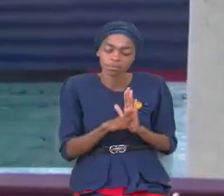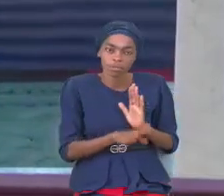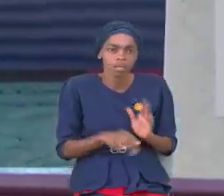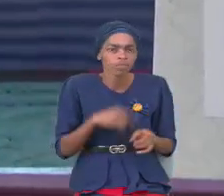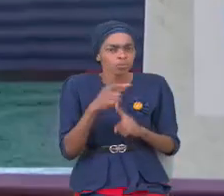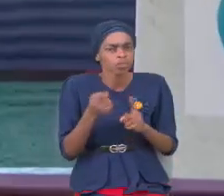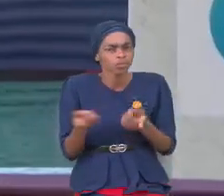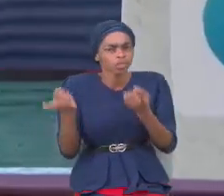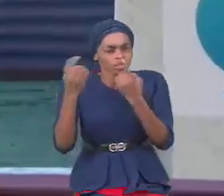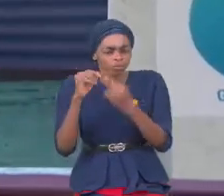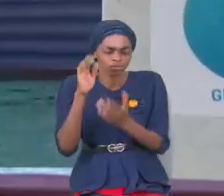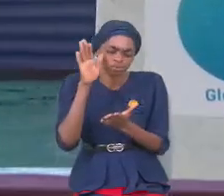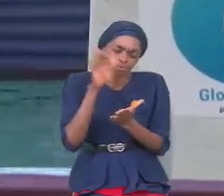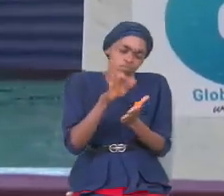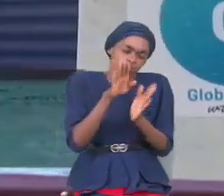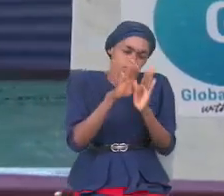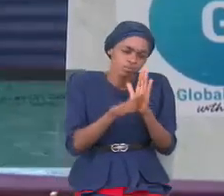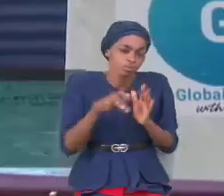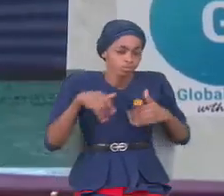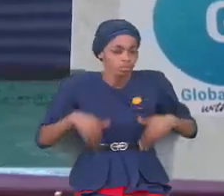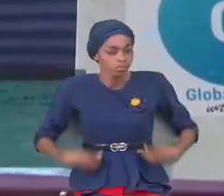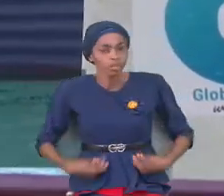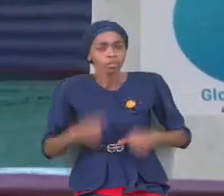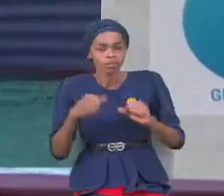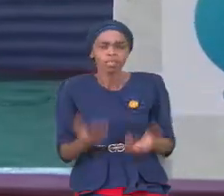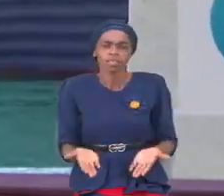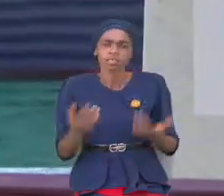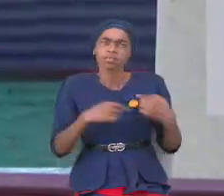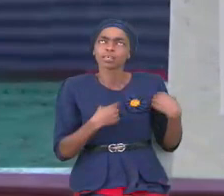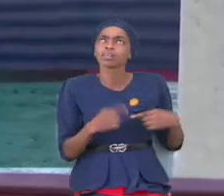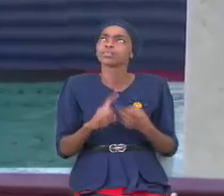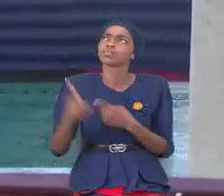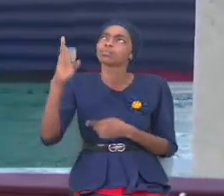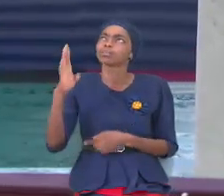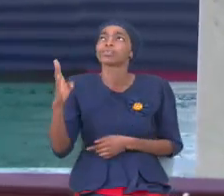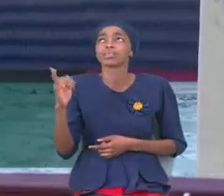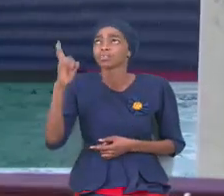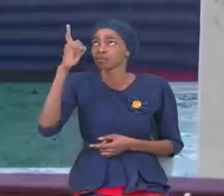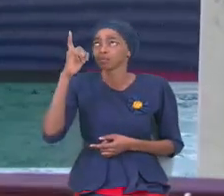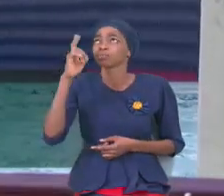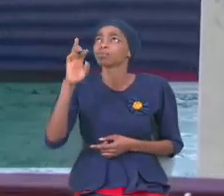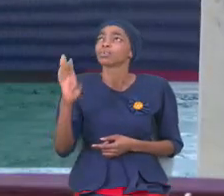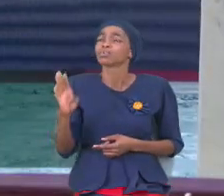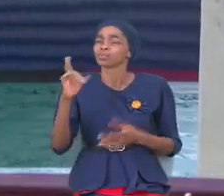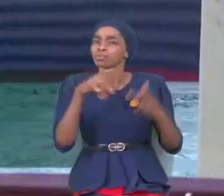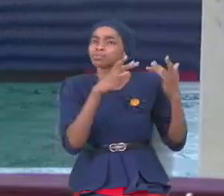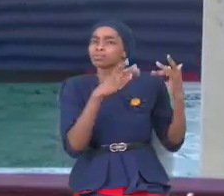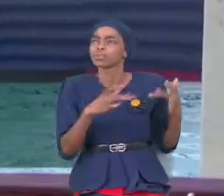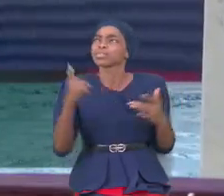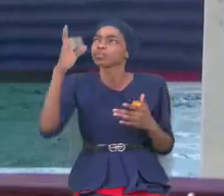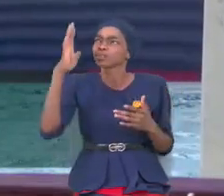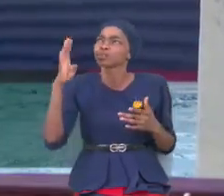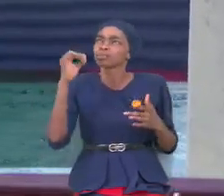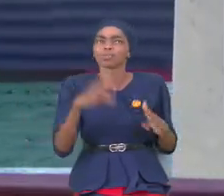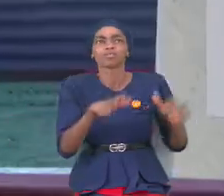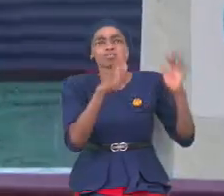lowest bottom, we can lift our hearts to God and say, God, you're the God of love and the God of mercy and the God of